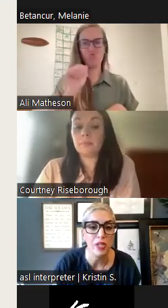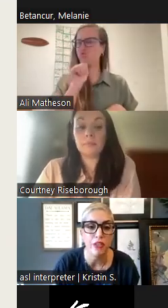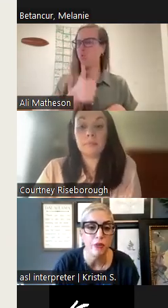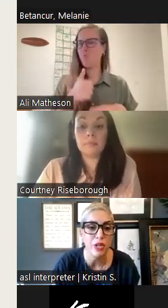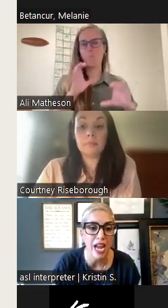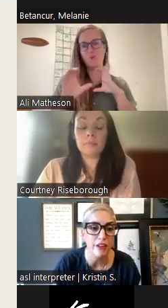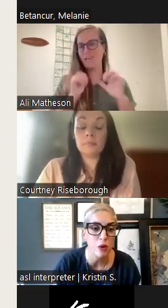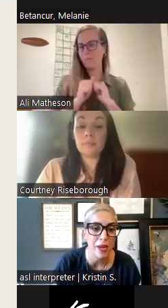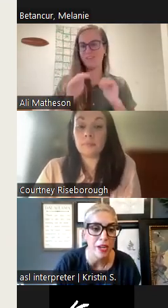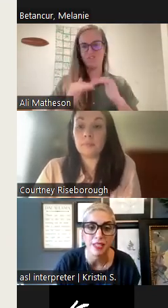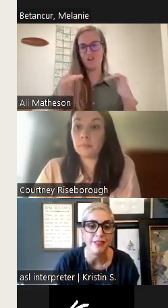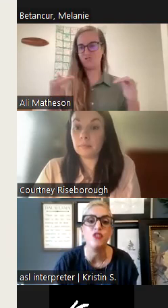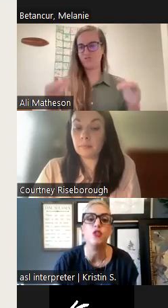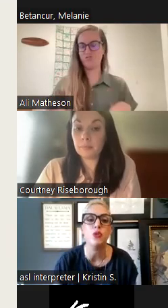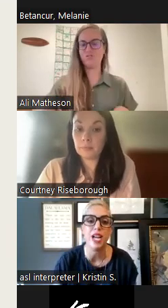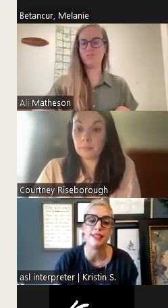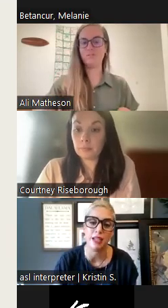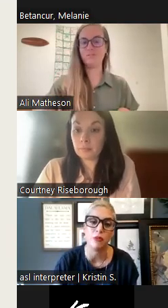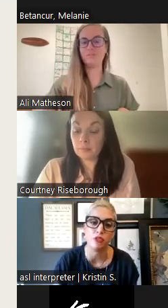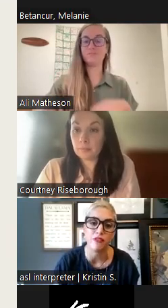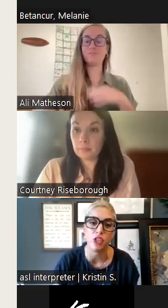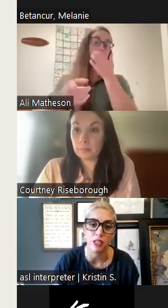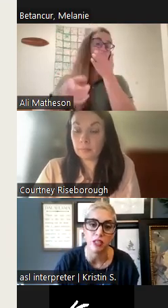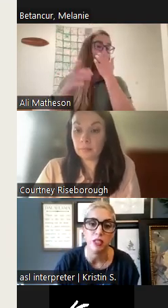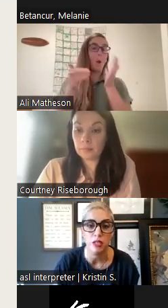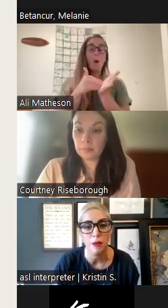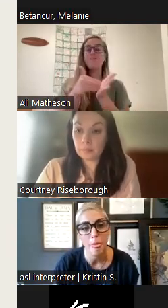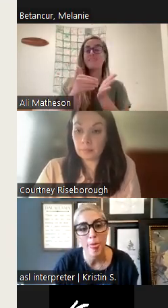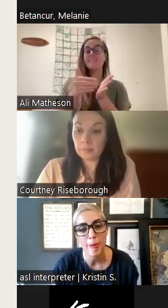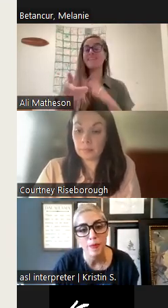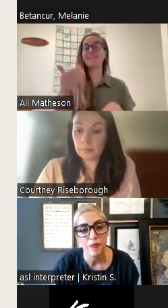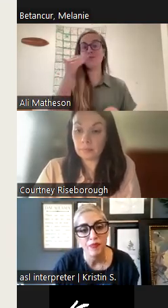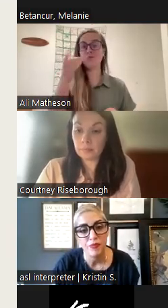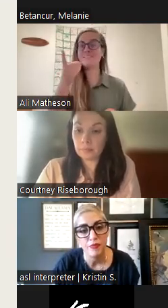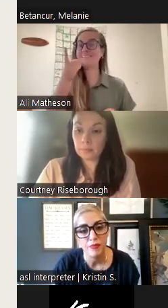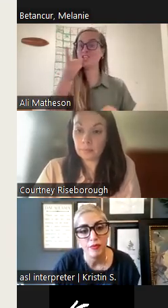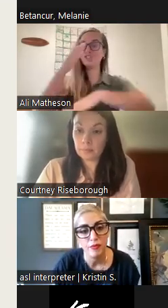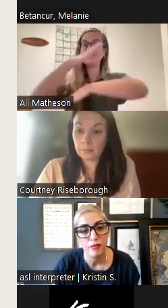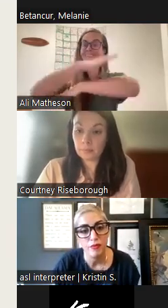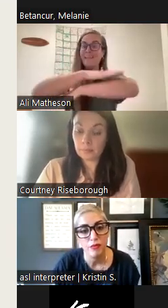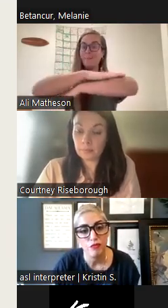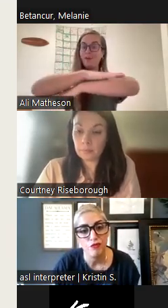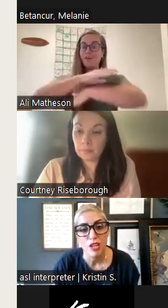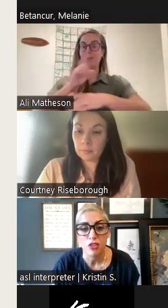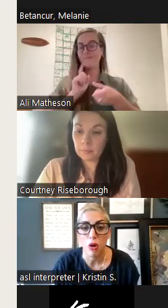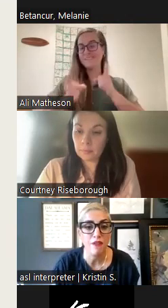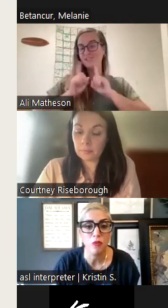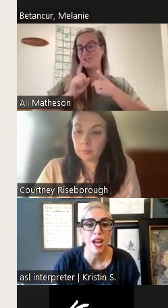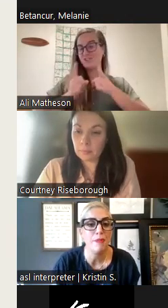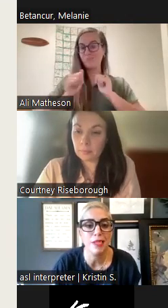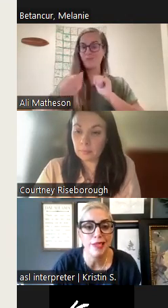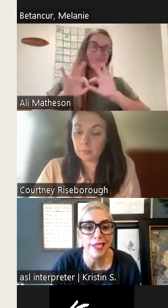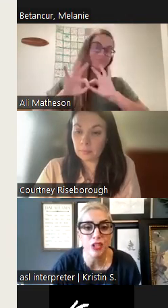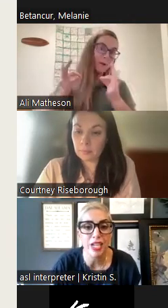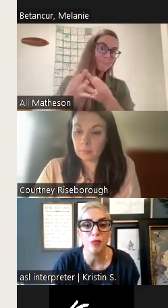So we have 3 out of 4 parents that do not sign with their deaf child. So often